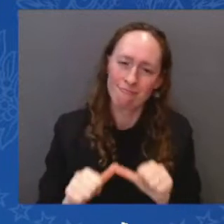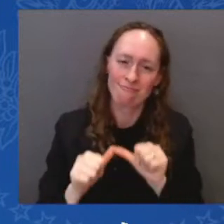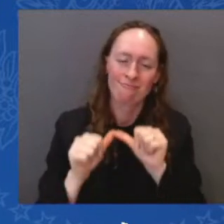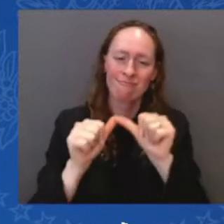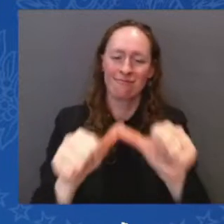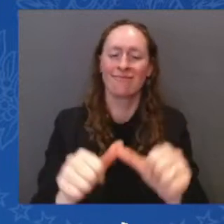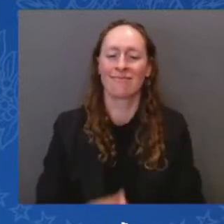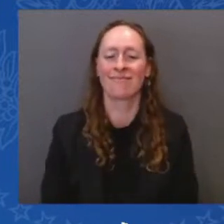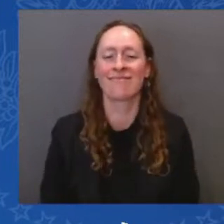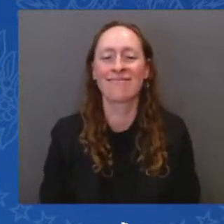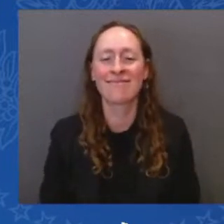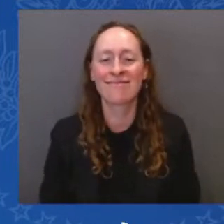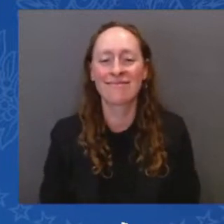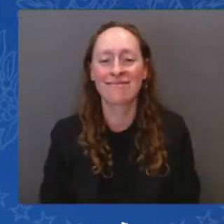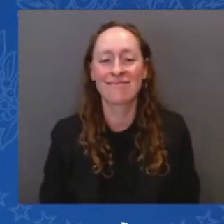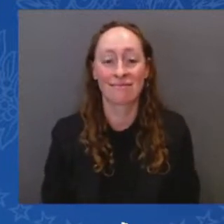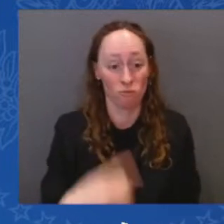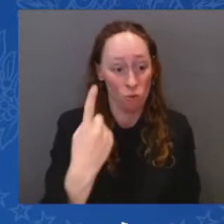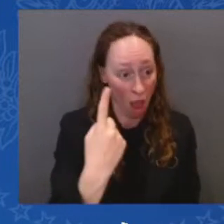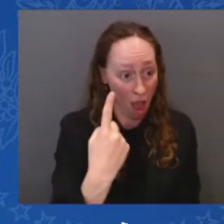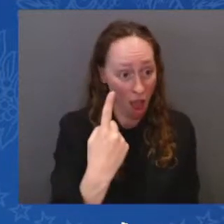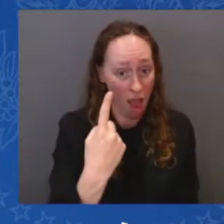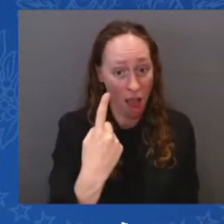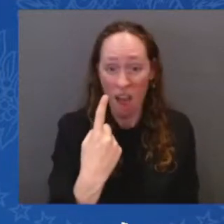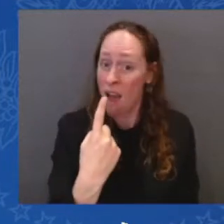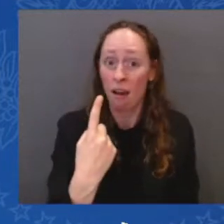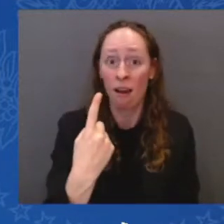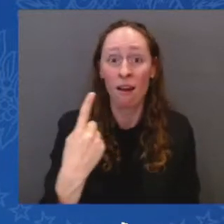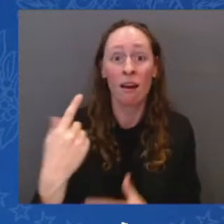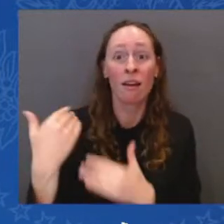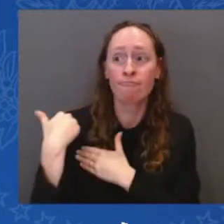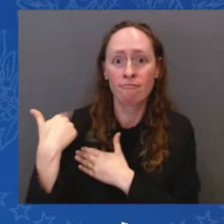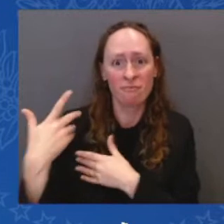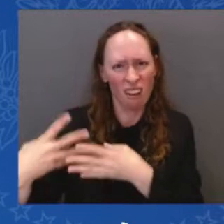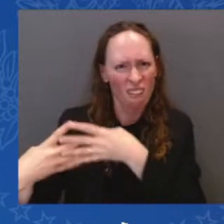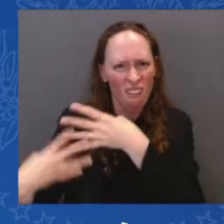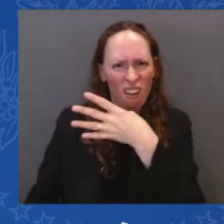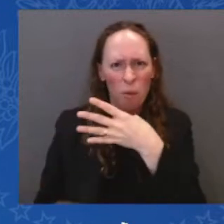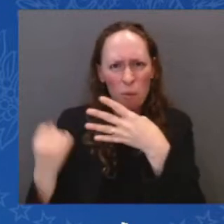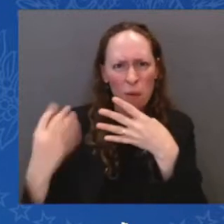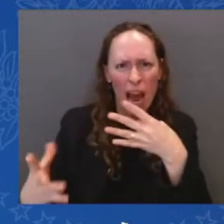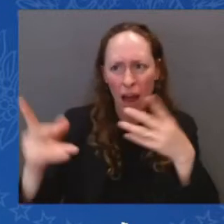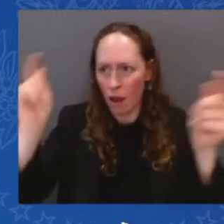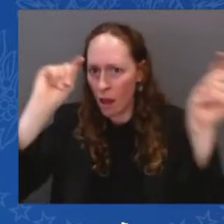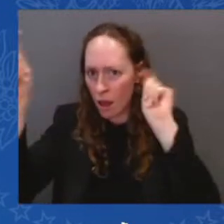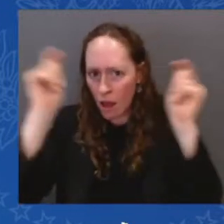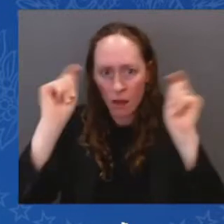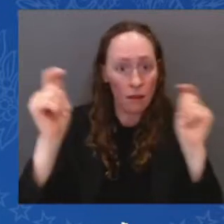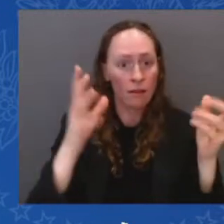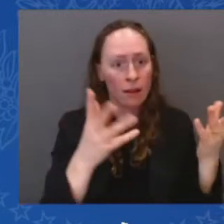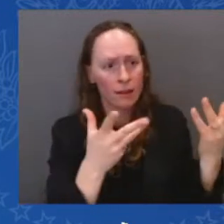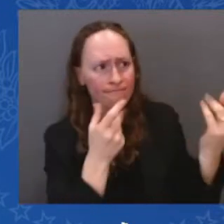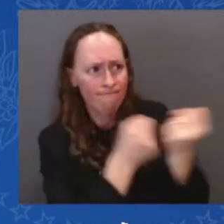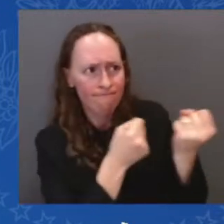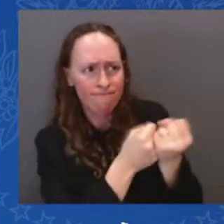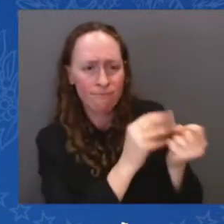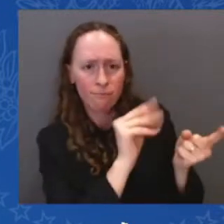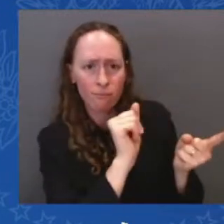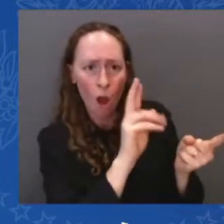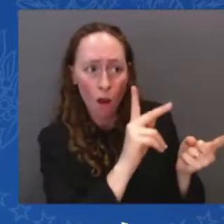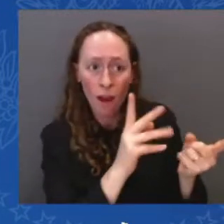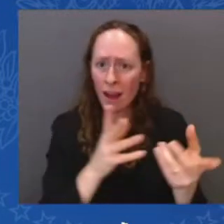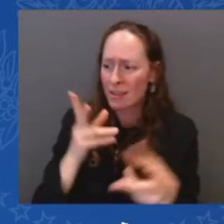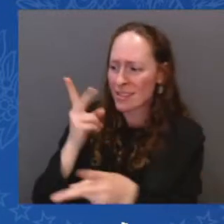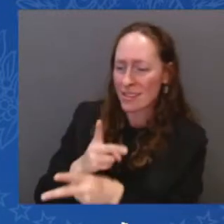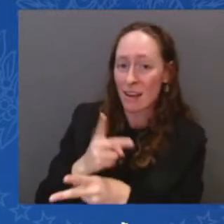to make sure you and Mark were always doing right by your family, supporting the military community while maintaining